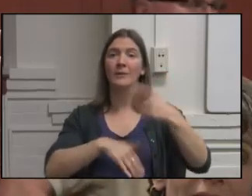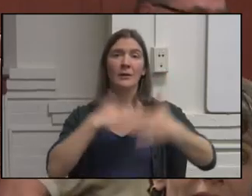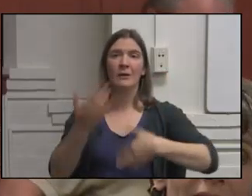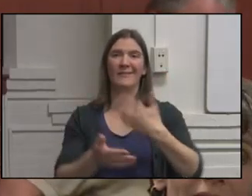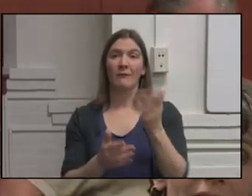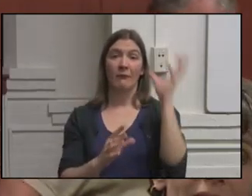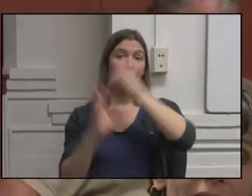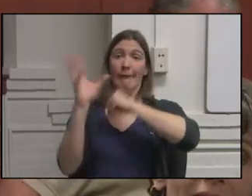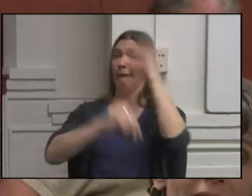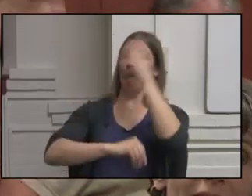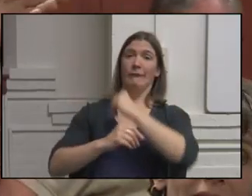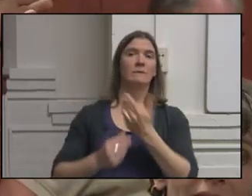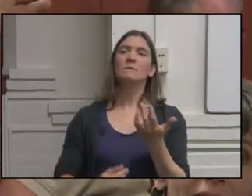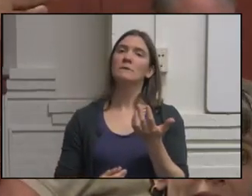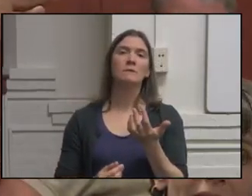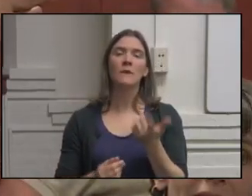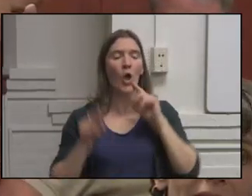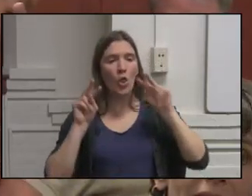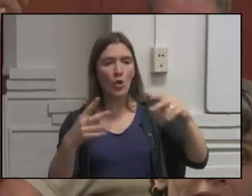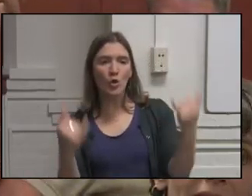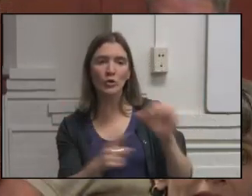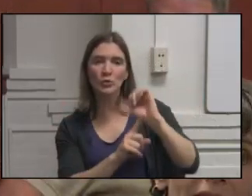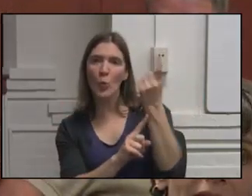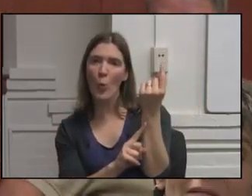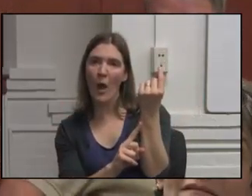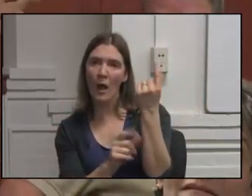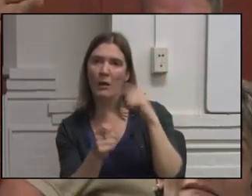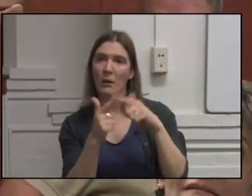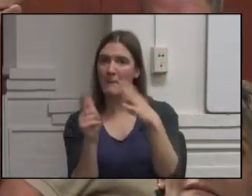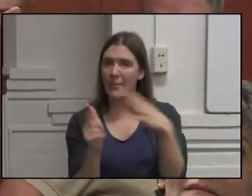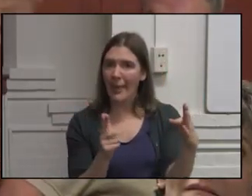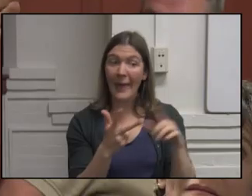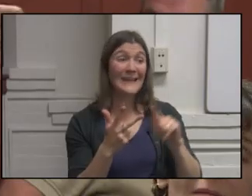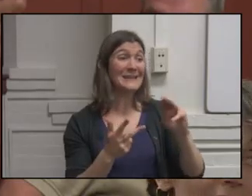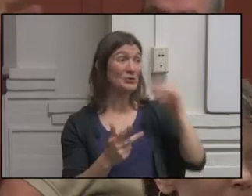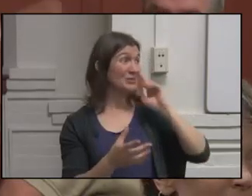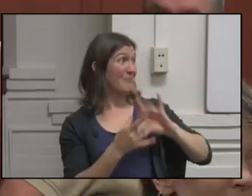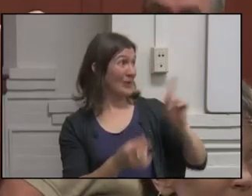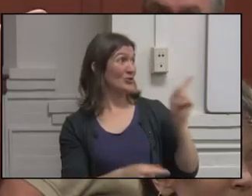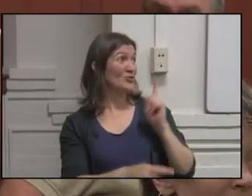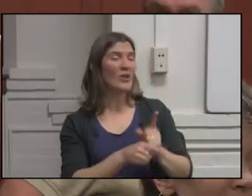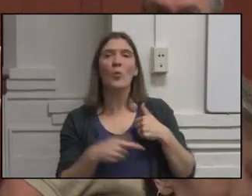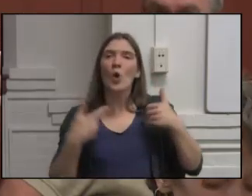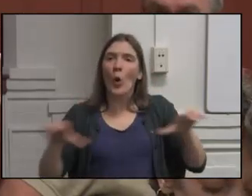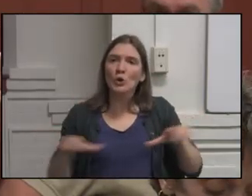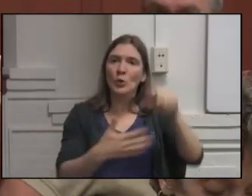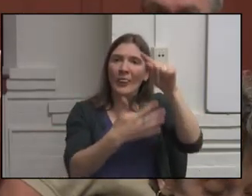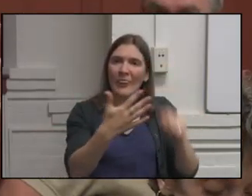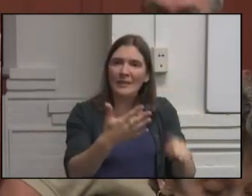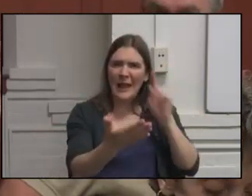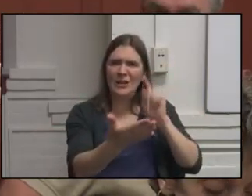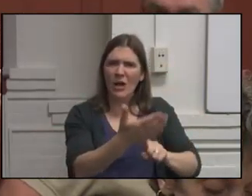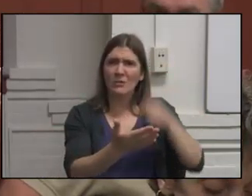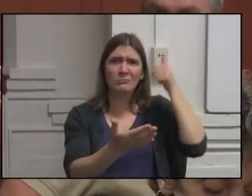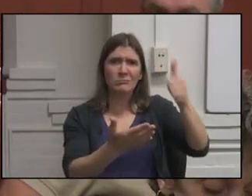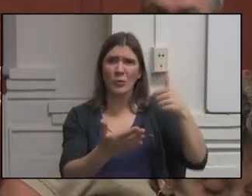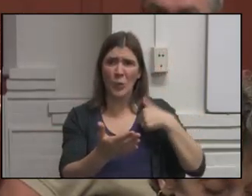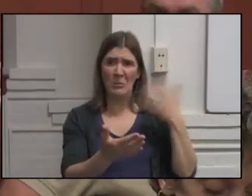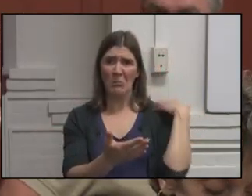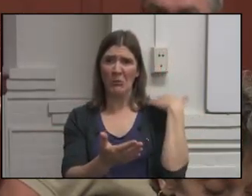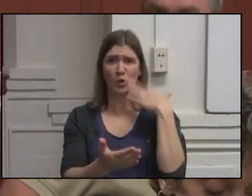current situation is, to examine the things that Tim was talking about and what we already are doing, and acknowledge that we have been